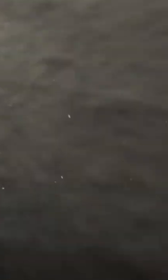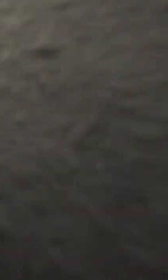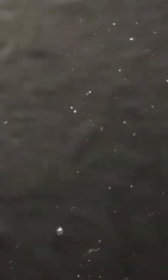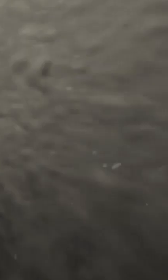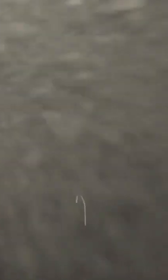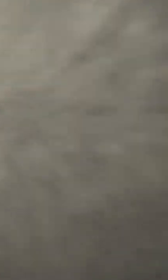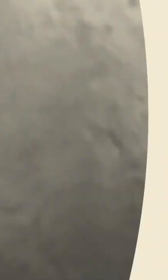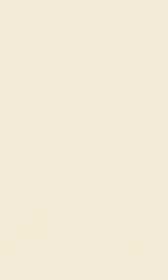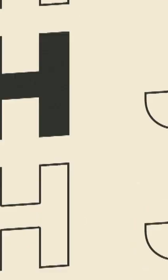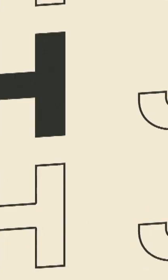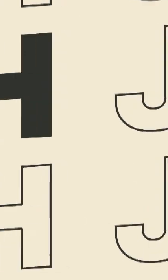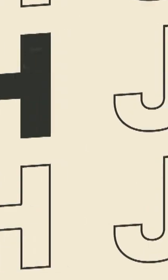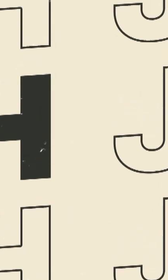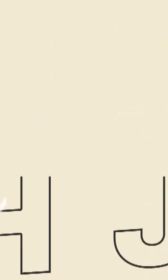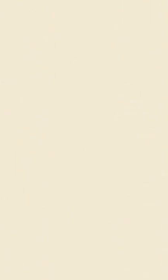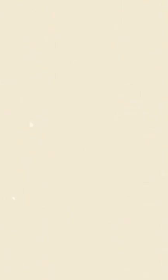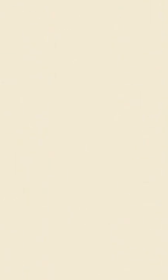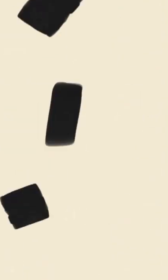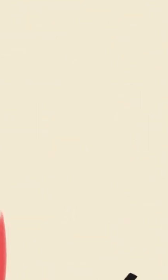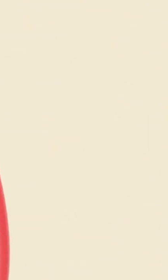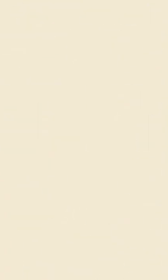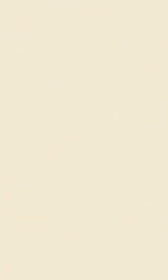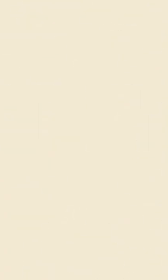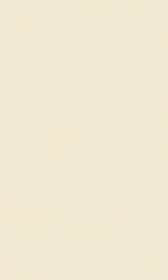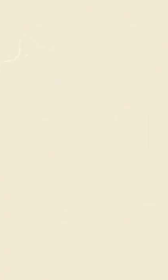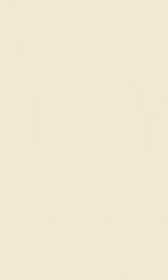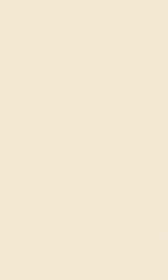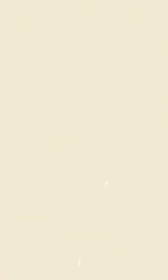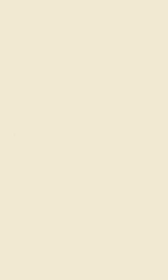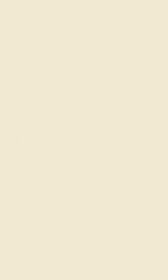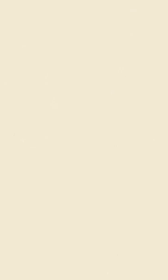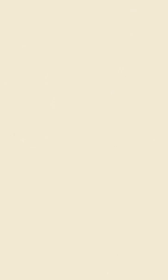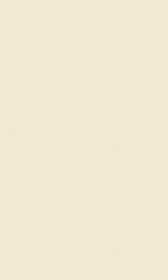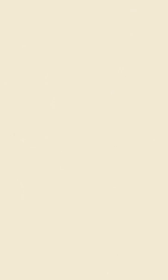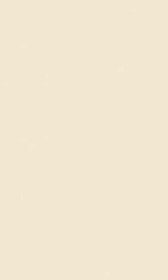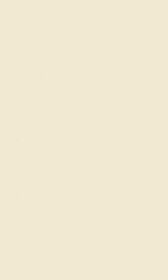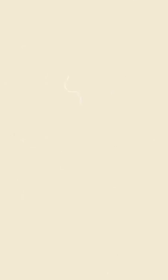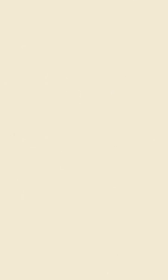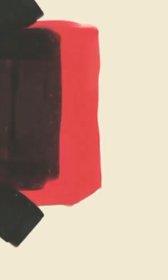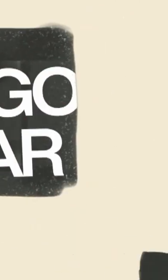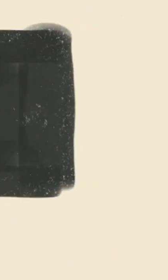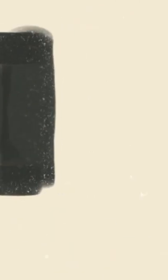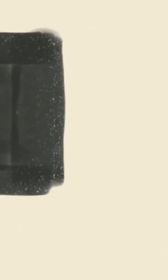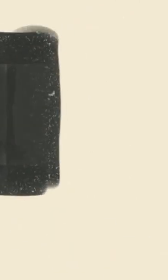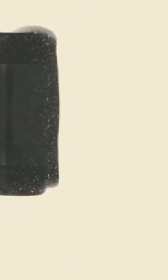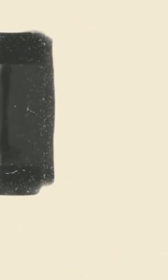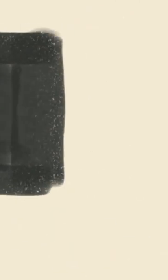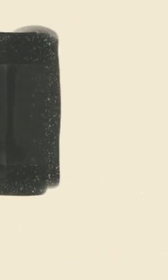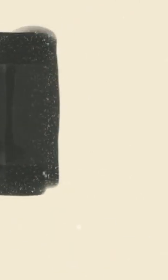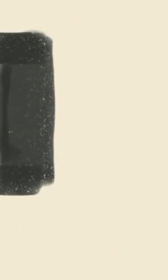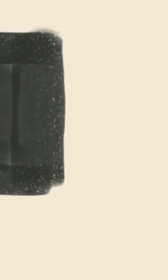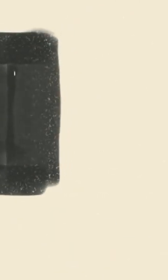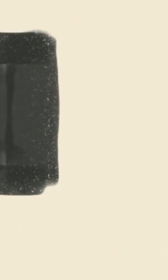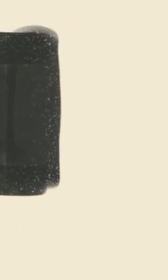and real struggles. Like Jonah. This less than perfect prophet reveals critical lessons and mistakes for following God